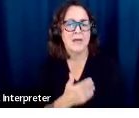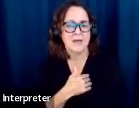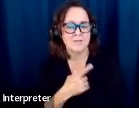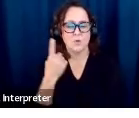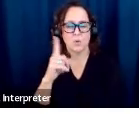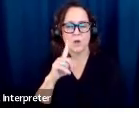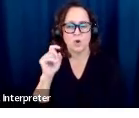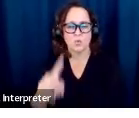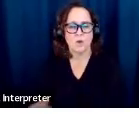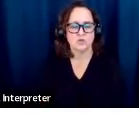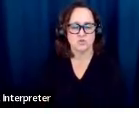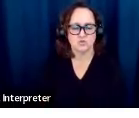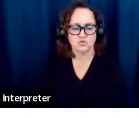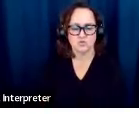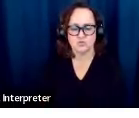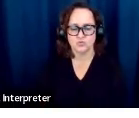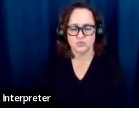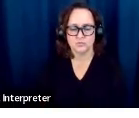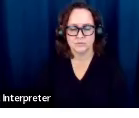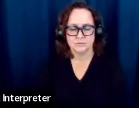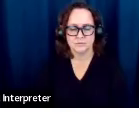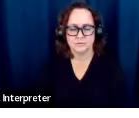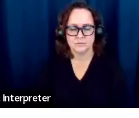right now from an anonymous attendee.